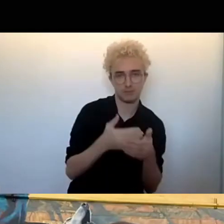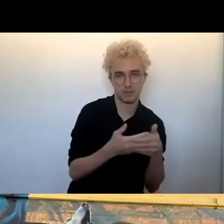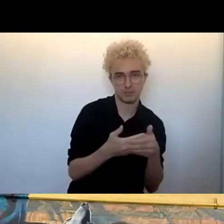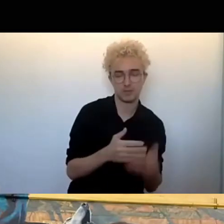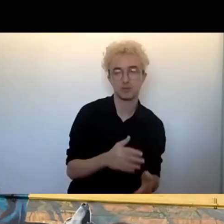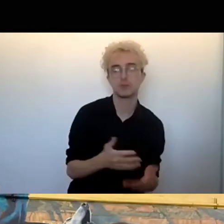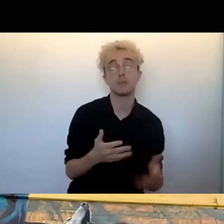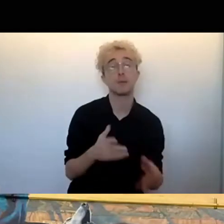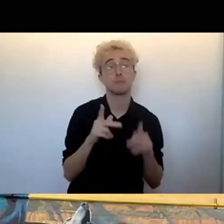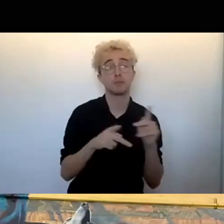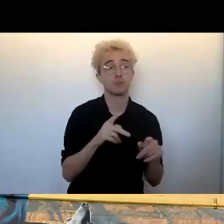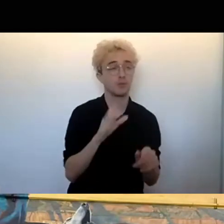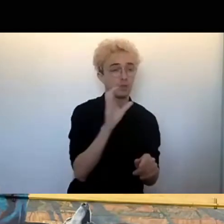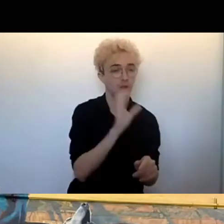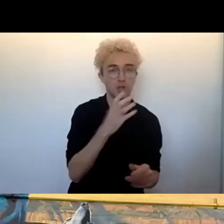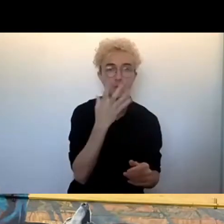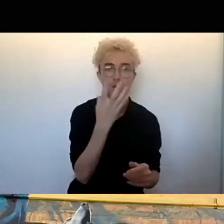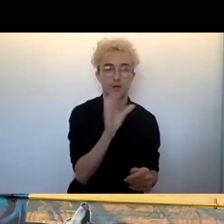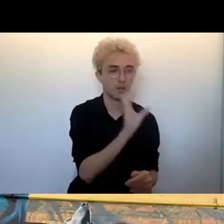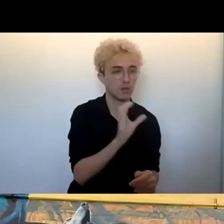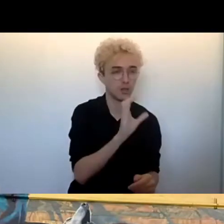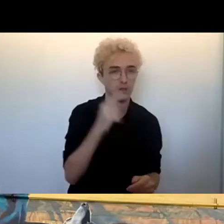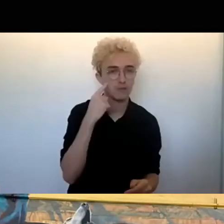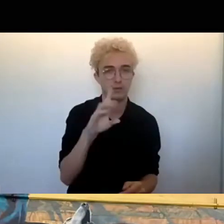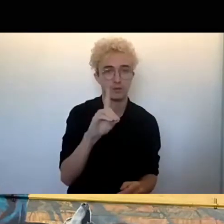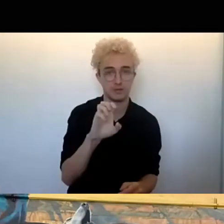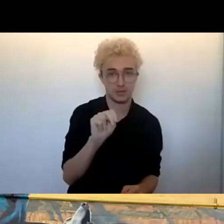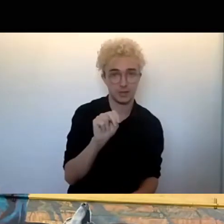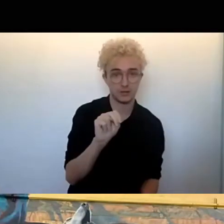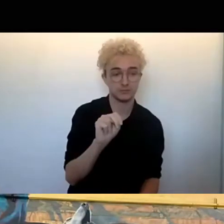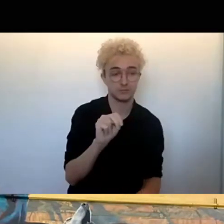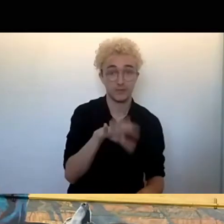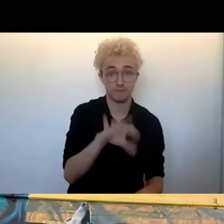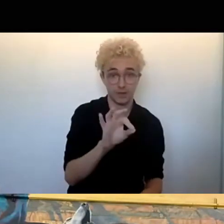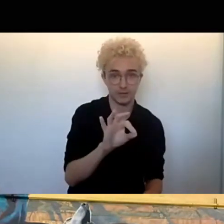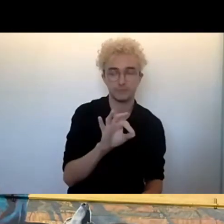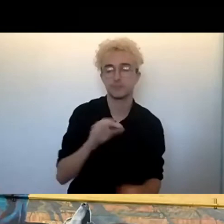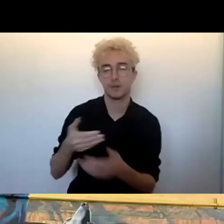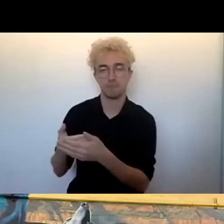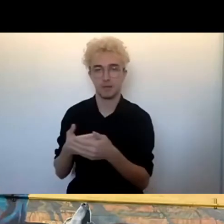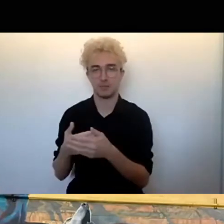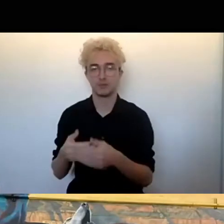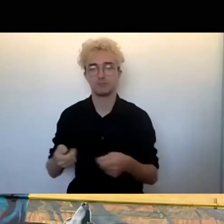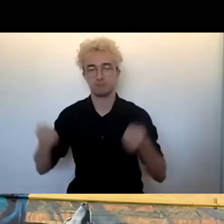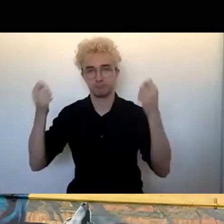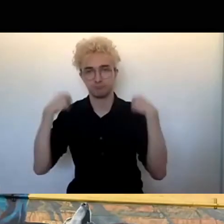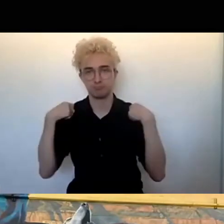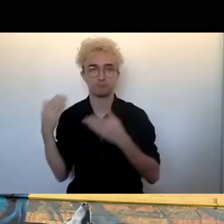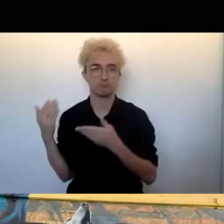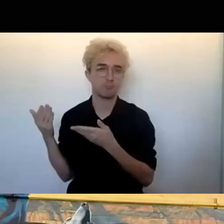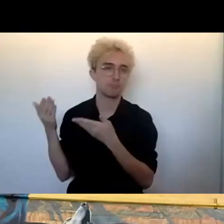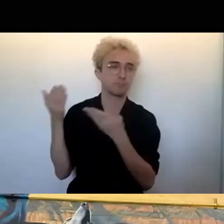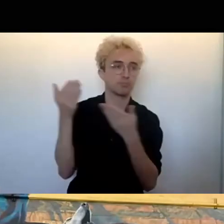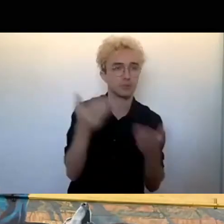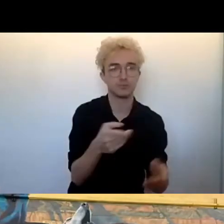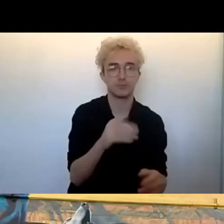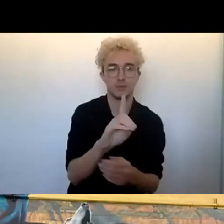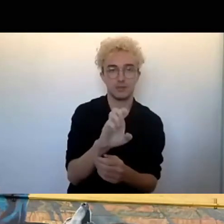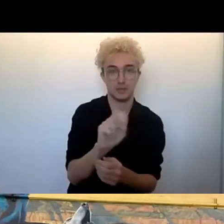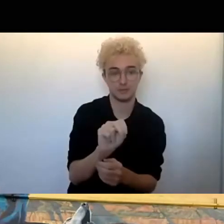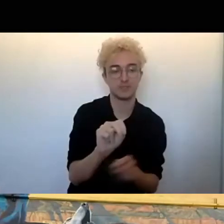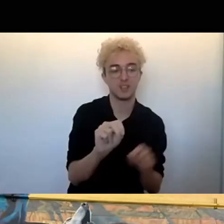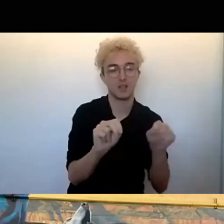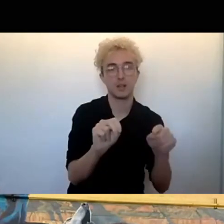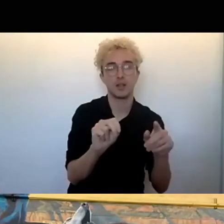they'll take the backpack the pups out. And that's when they go in and they find out how many are in there. If they've already got